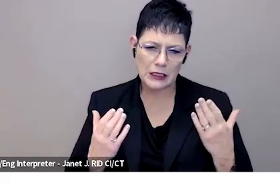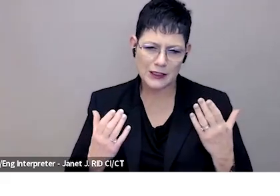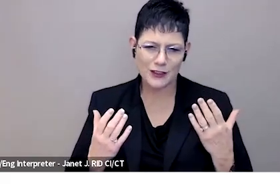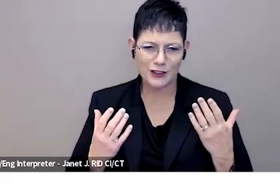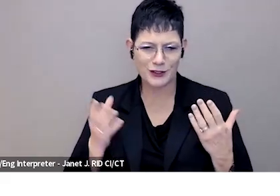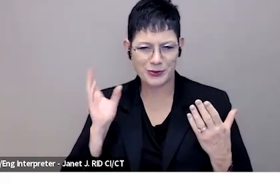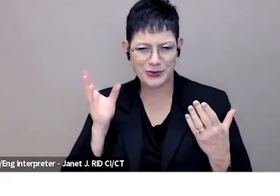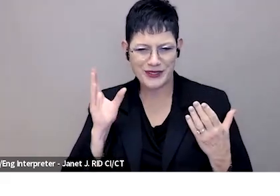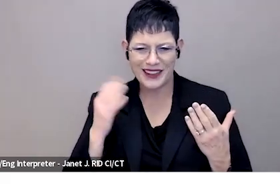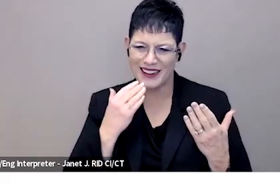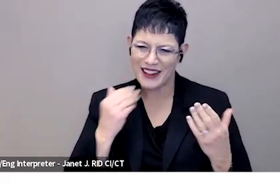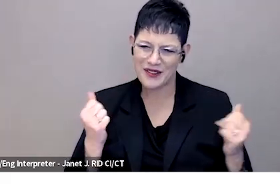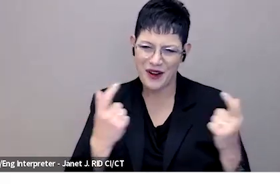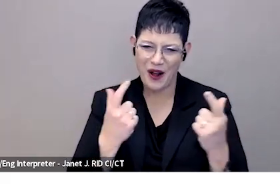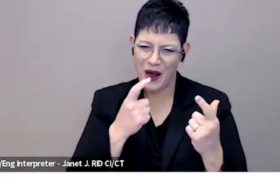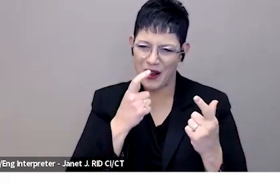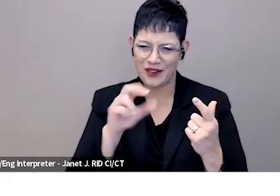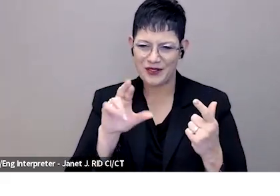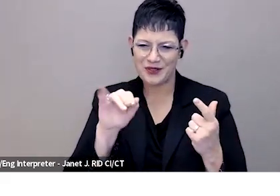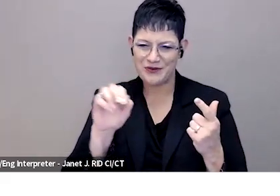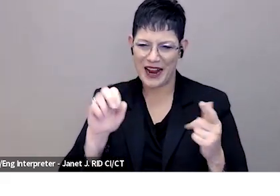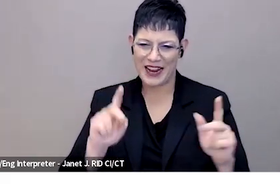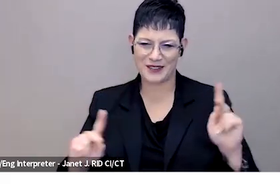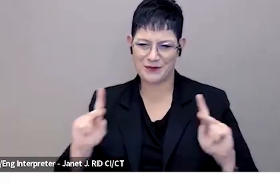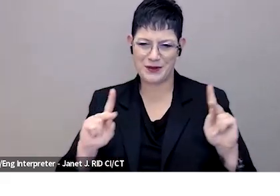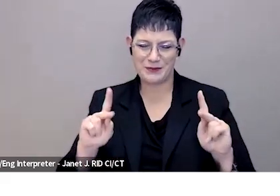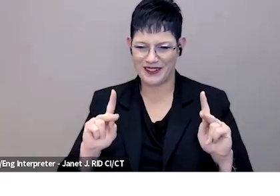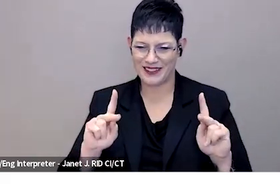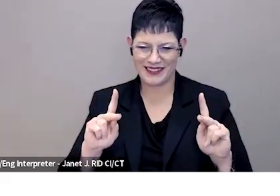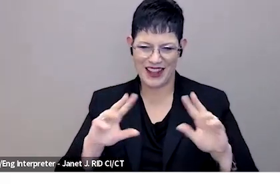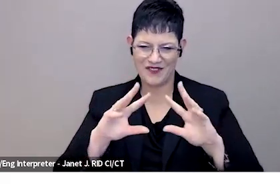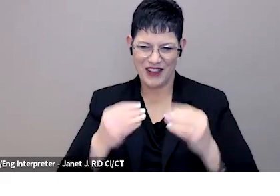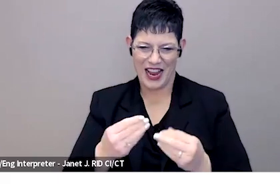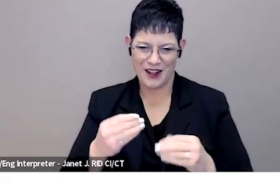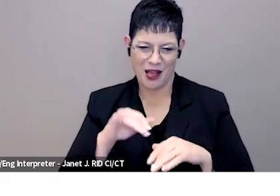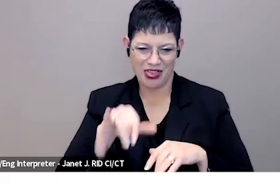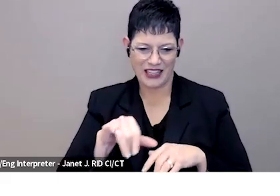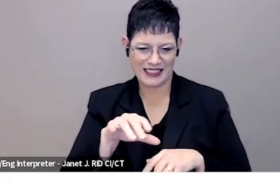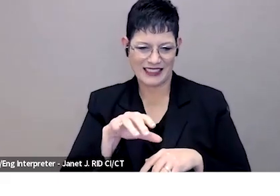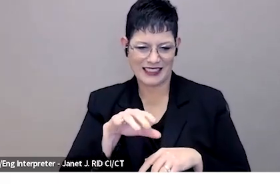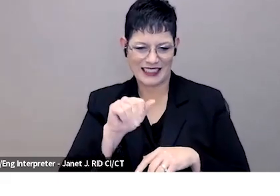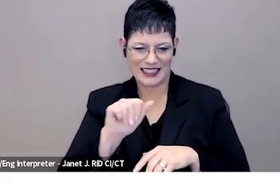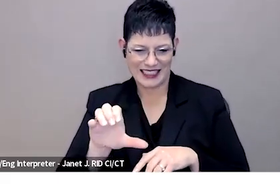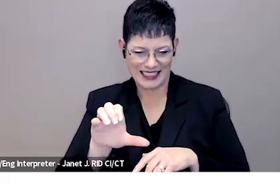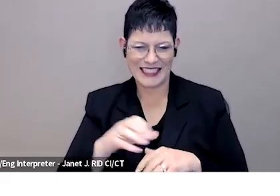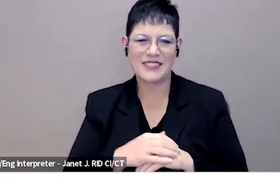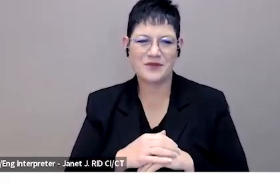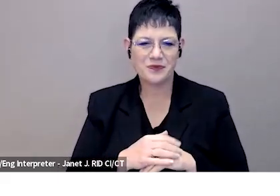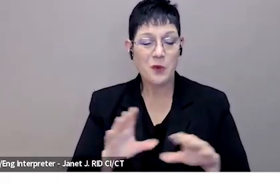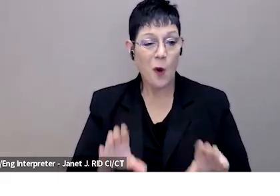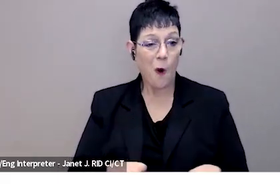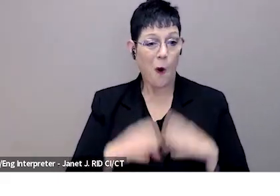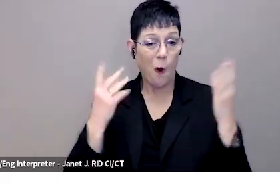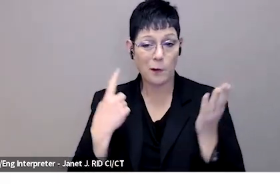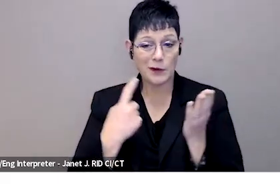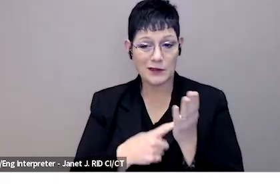and thank you to everyone on the RAISE Family Caregiving Advisory Council for both opening up this conversation about